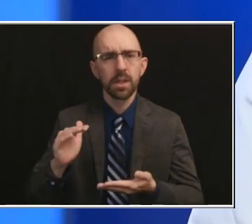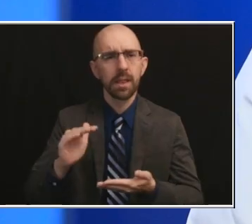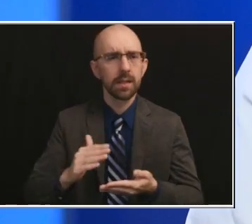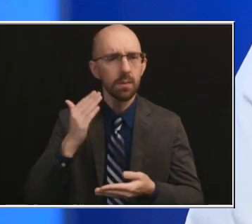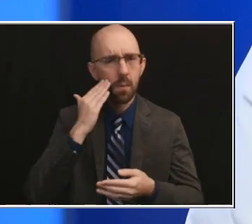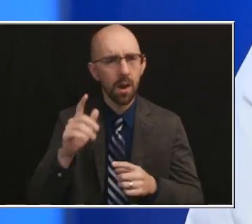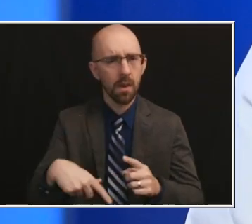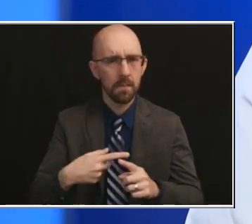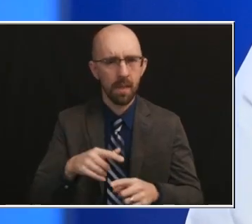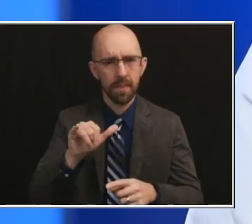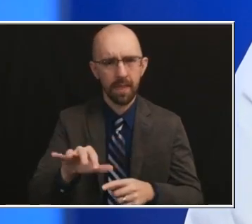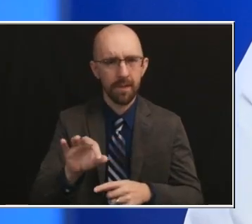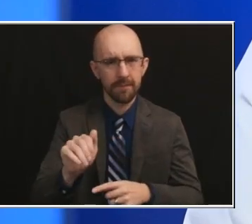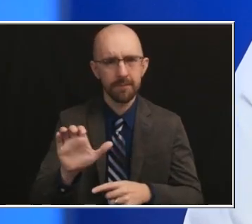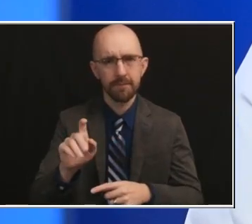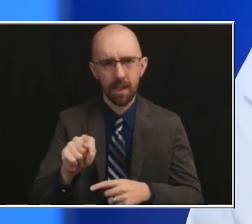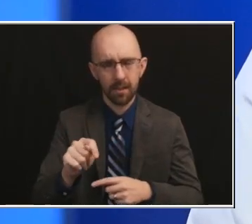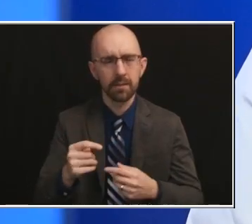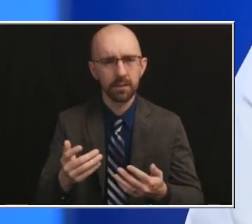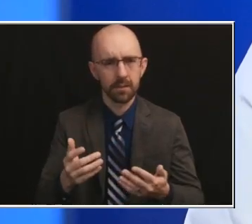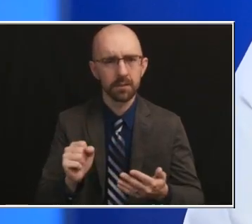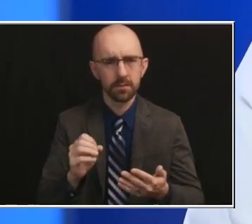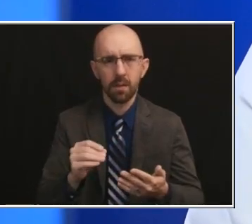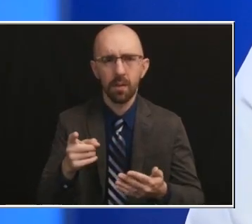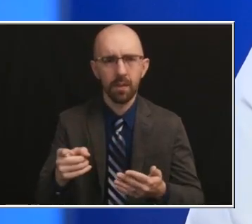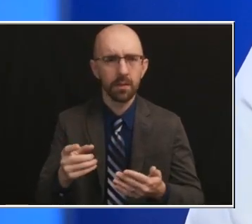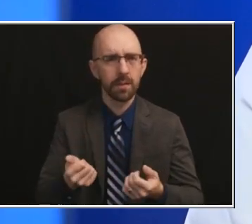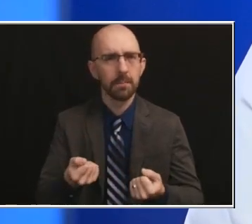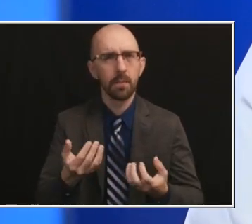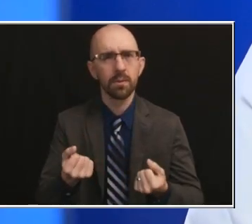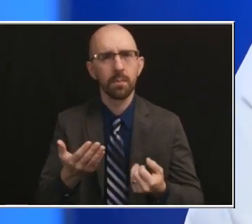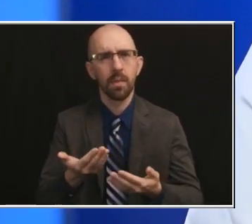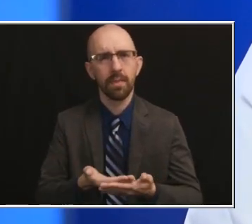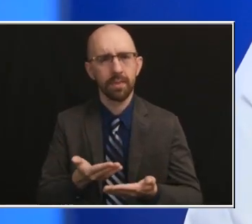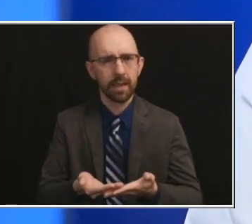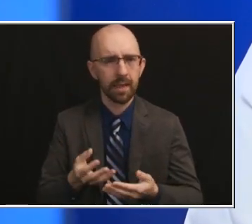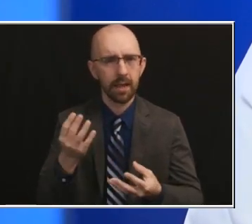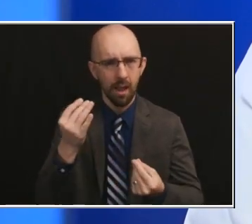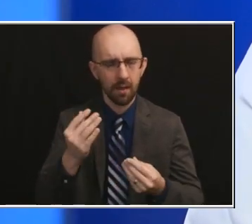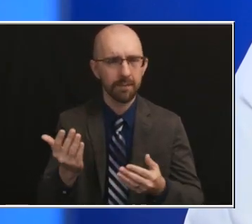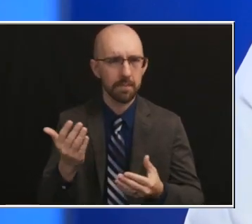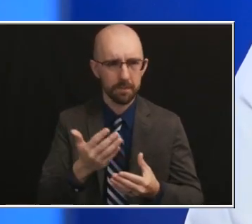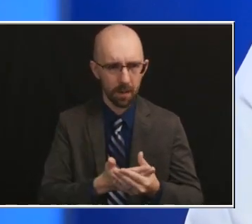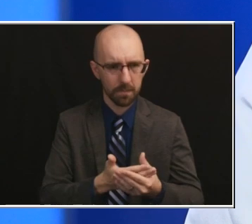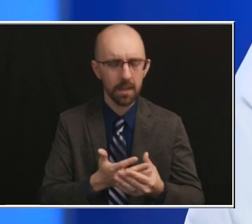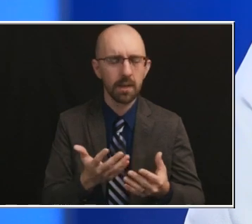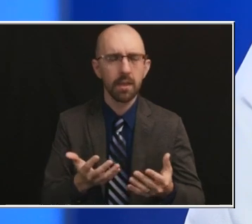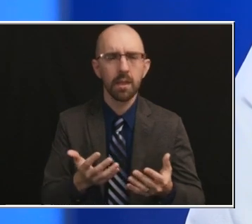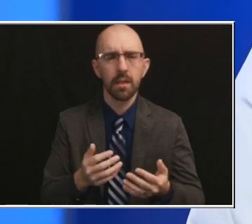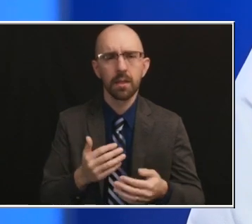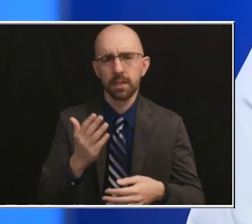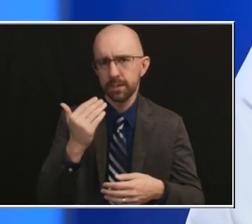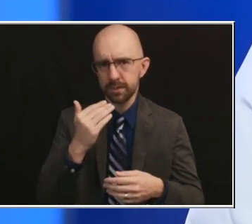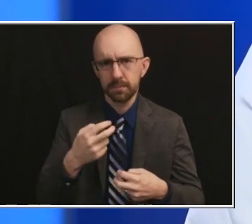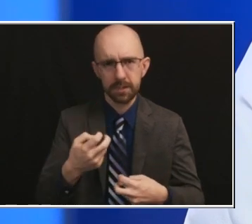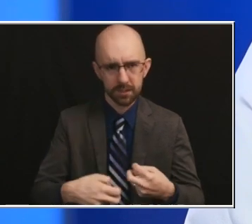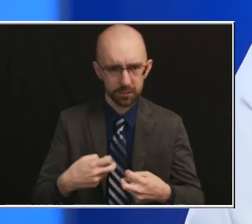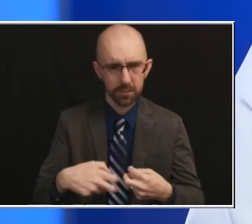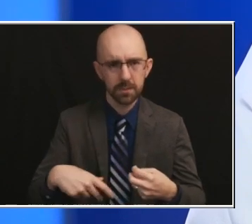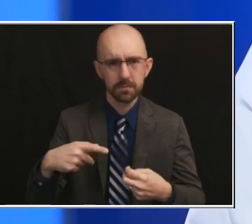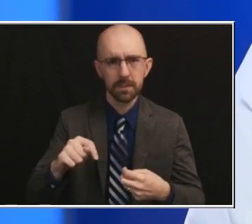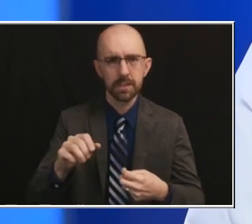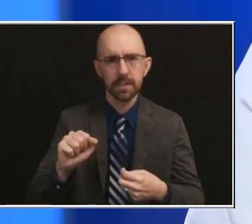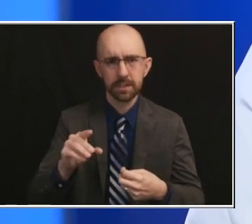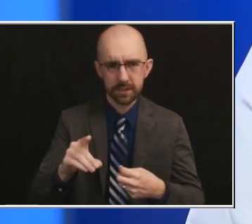fact. And so there are multiple factors: cognitive impairments, sleep issues, PTSD,